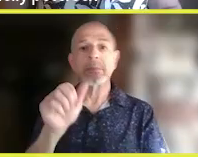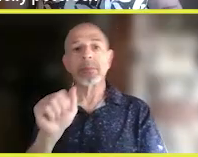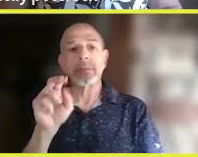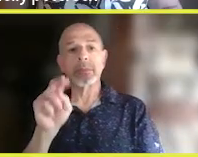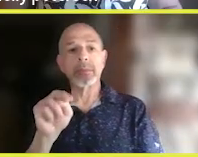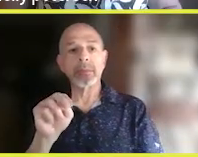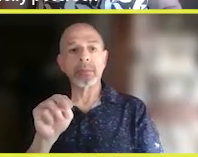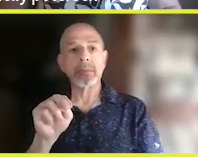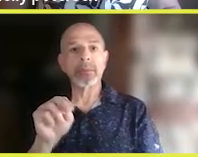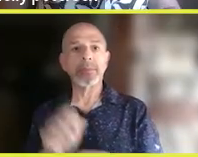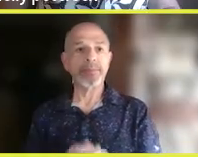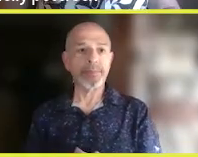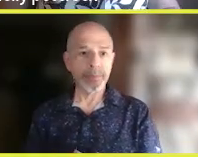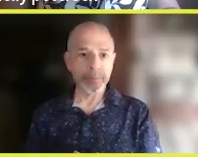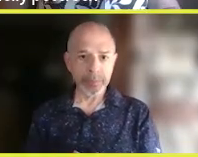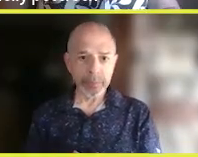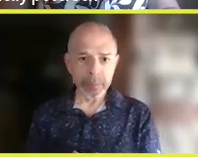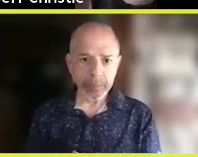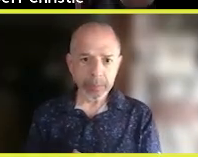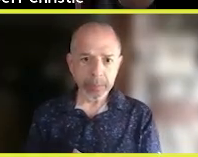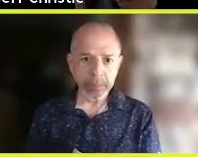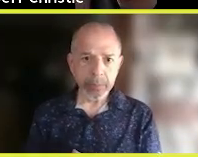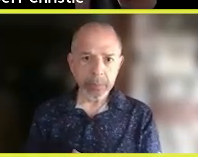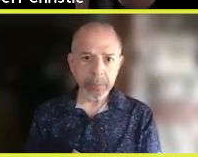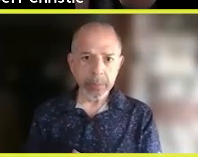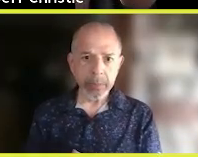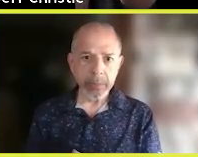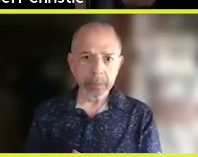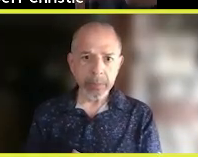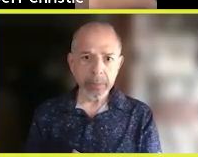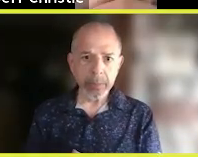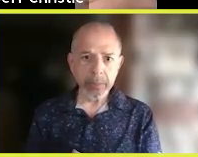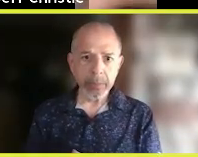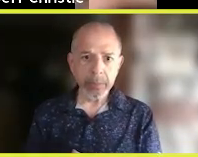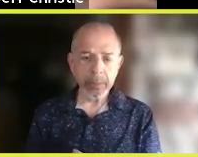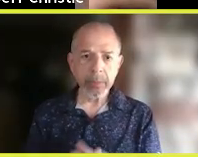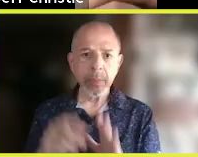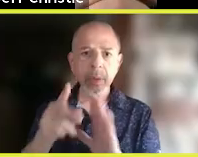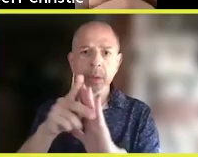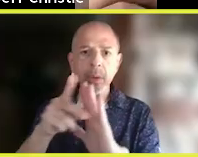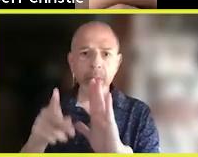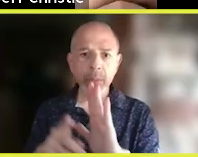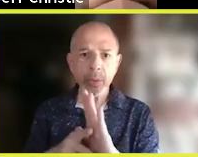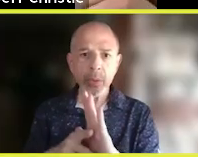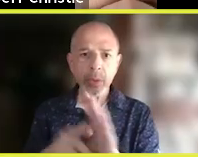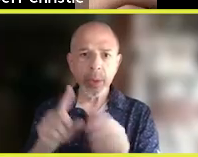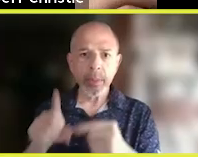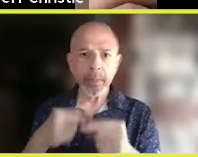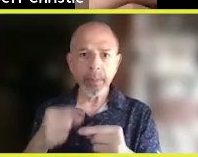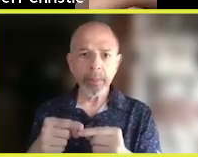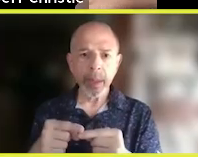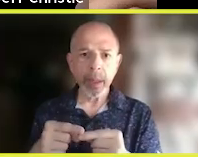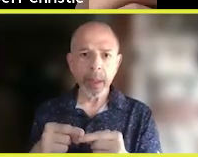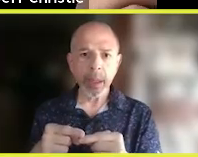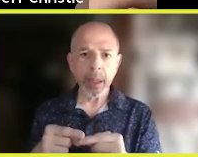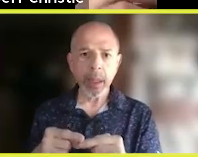in that looking upwards is also the program too, and I want to see